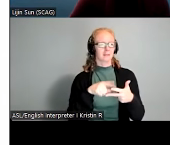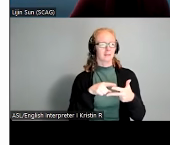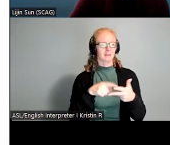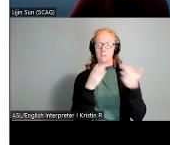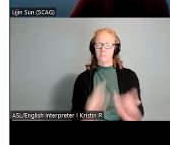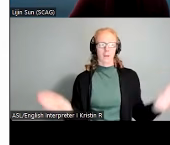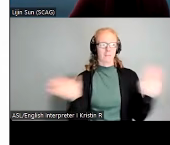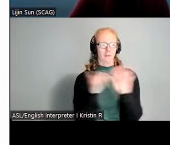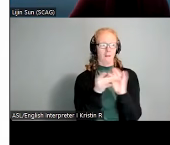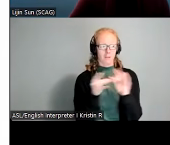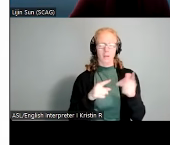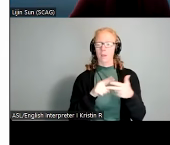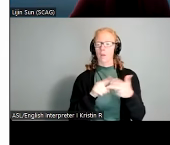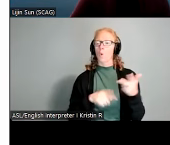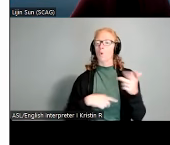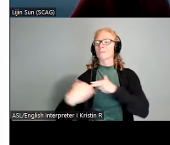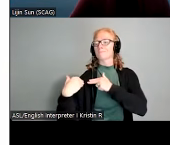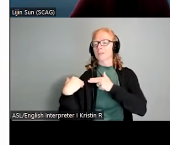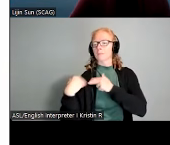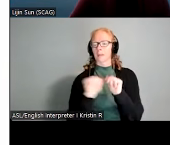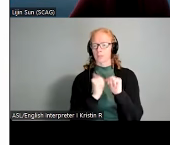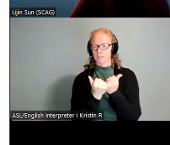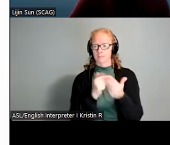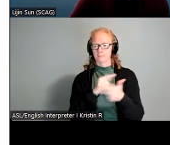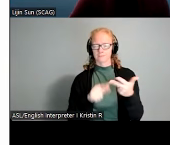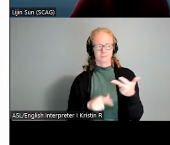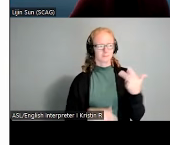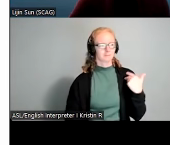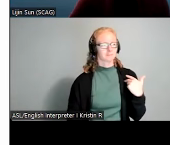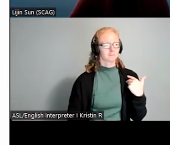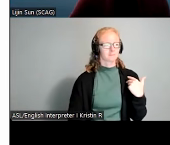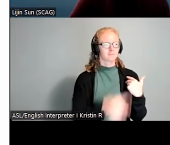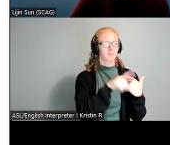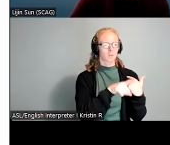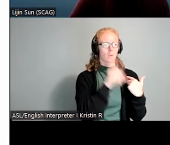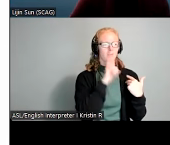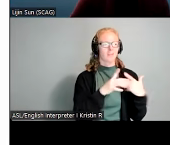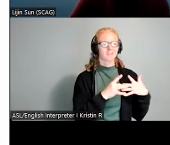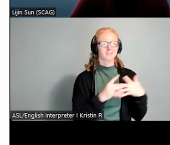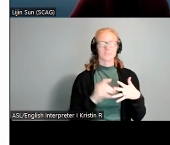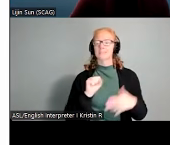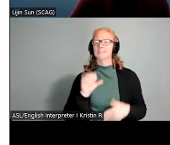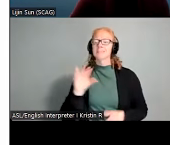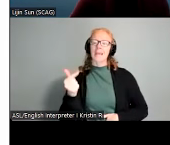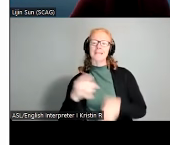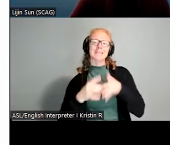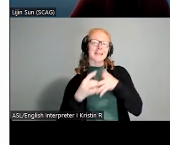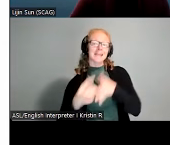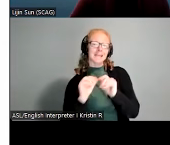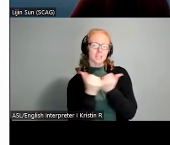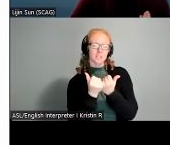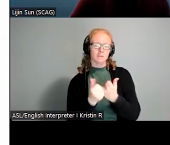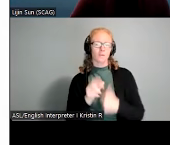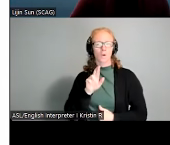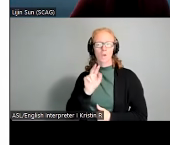or responsible agency. Like I mentioned earlier, SCAG is the CEQA lead agency for its RTP and SES because